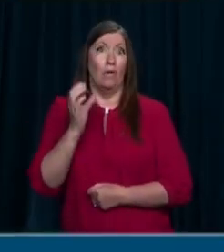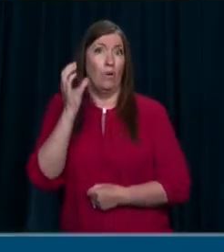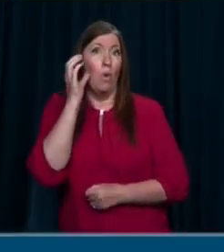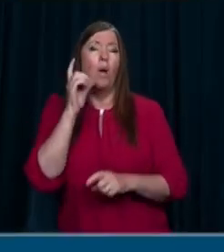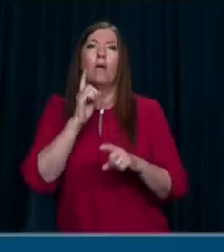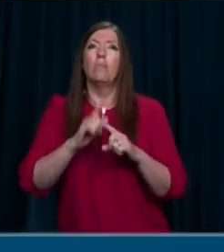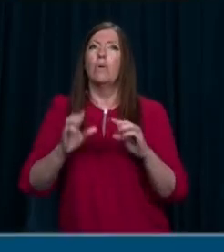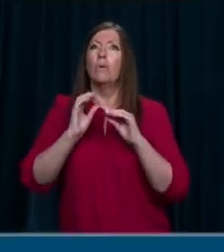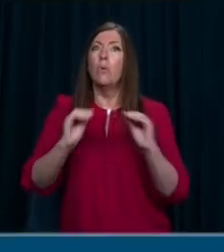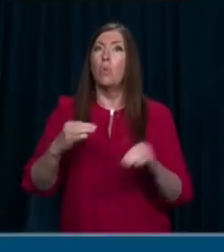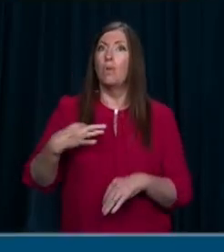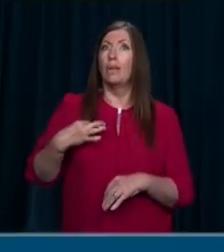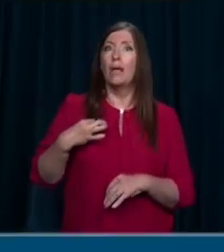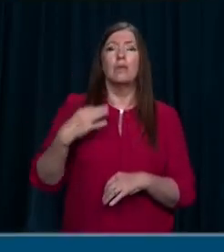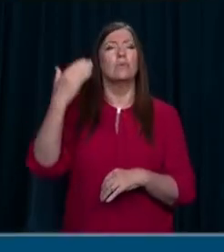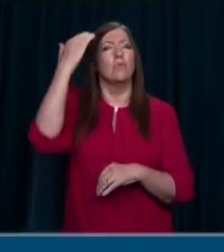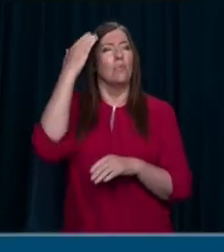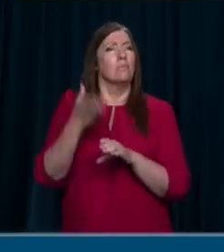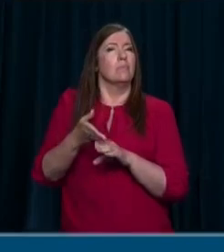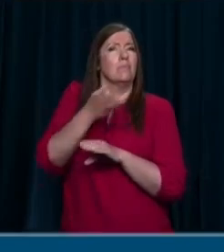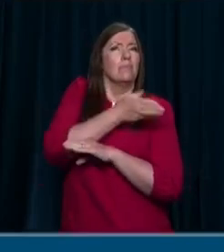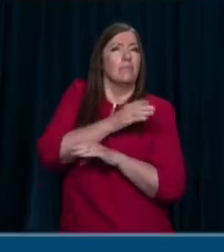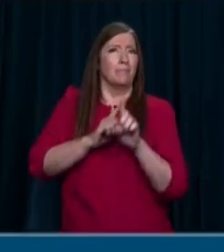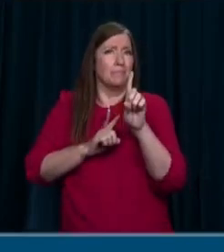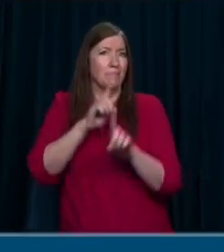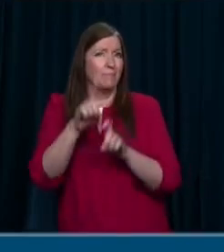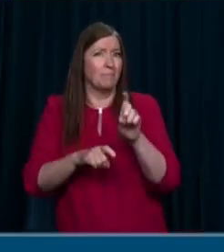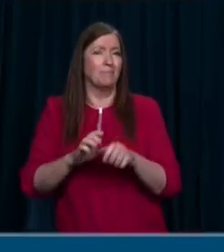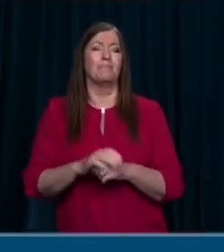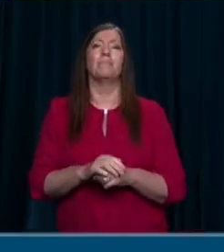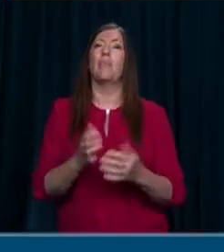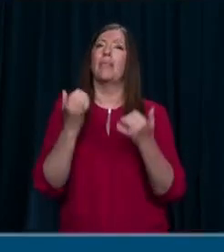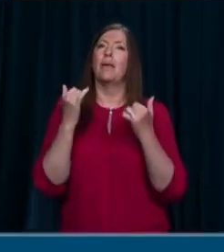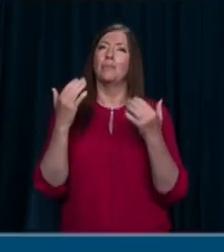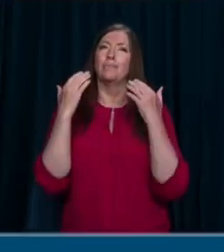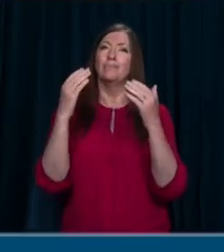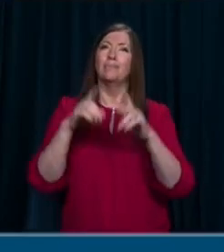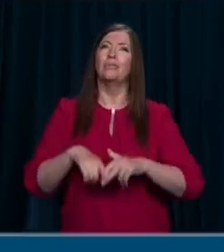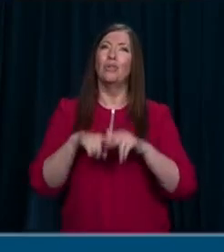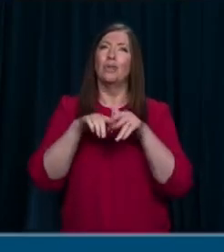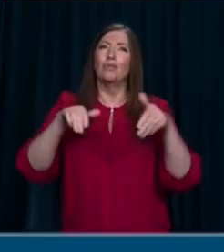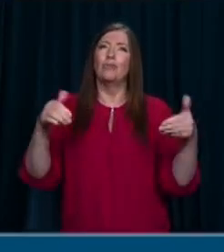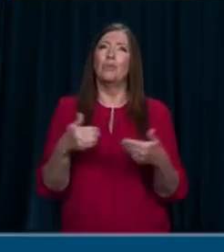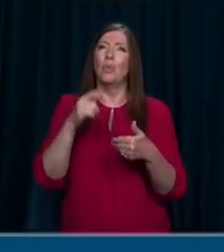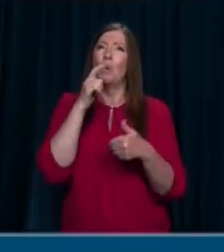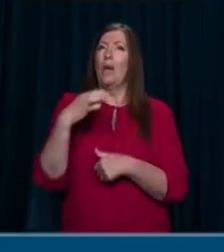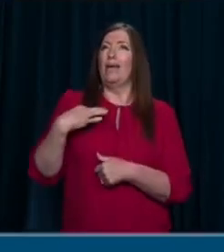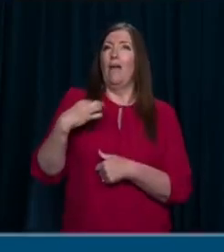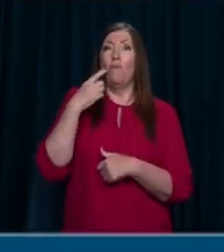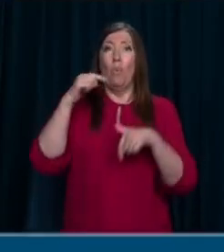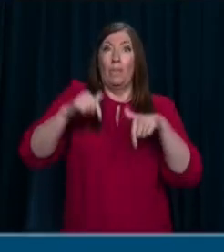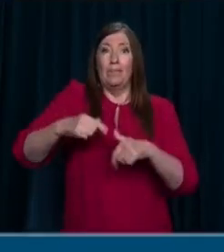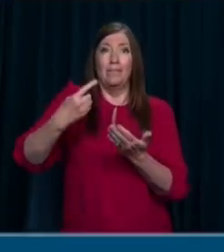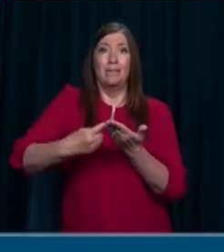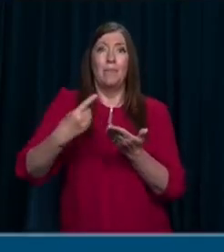advanced access to any of the questions. With that, let's start off by introducing our candidates for this debate.